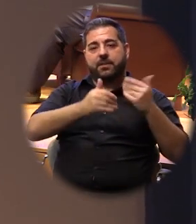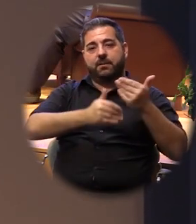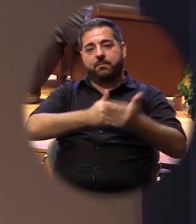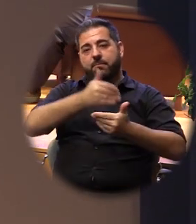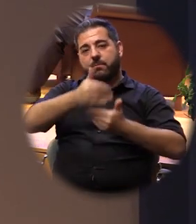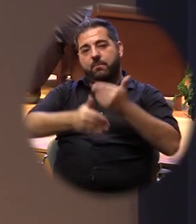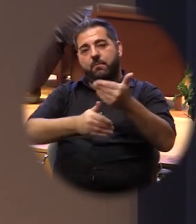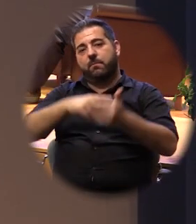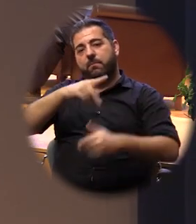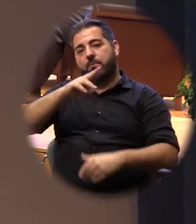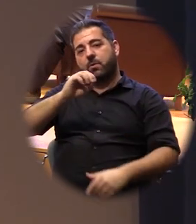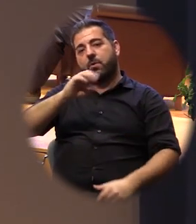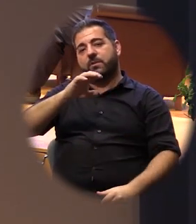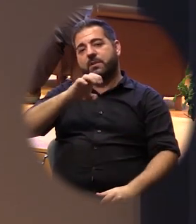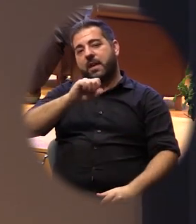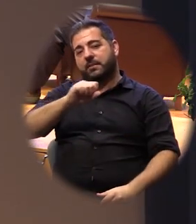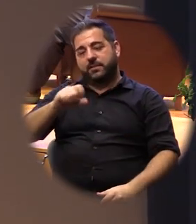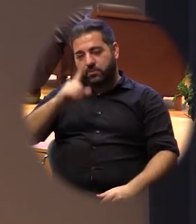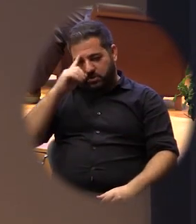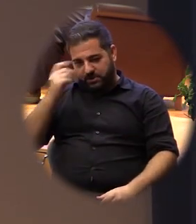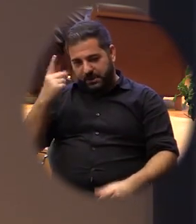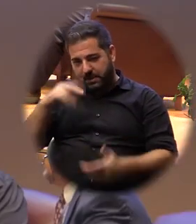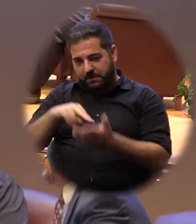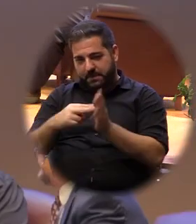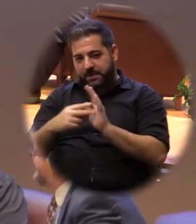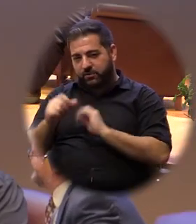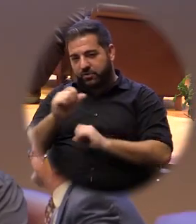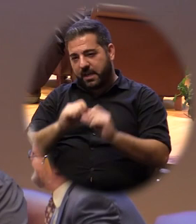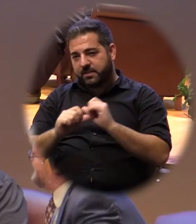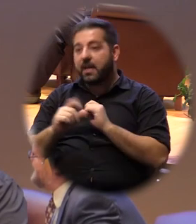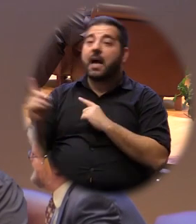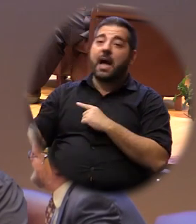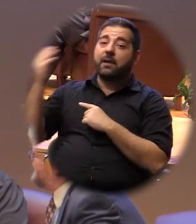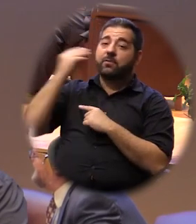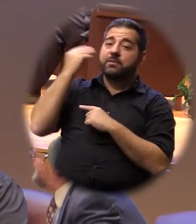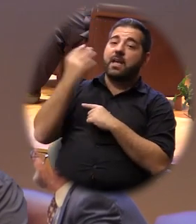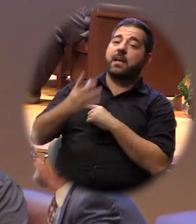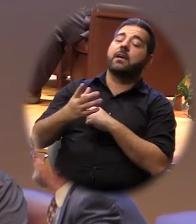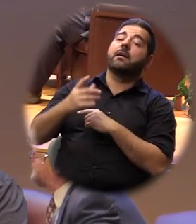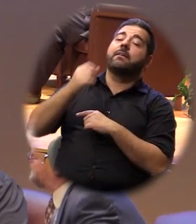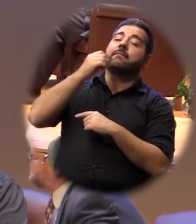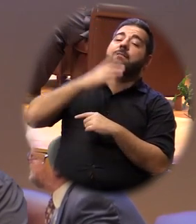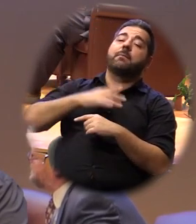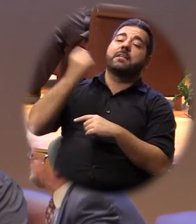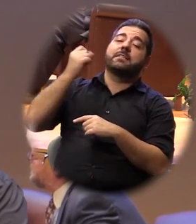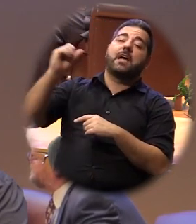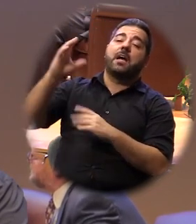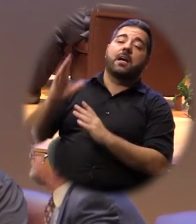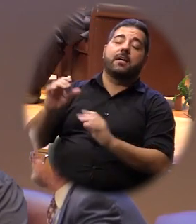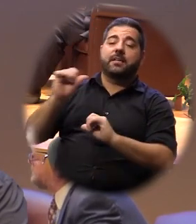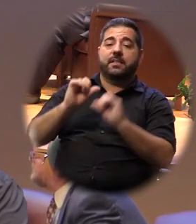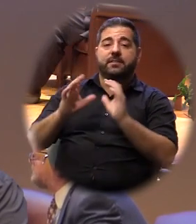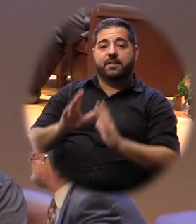to understanding what science is. I have to say that feminist scientists and people who do feminist science